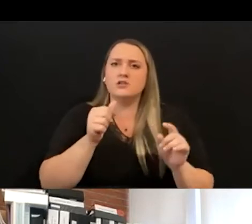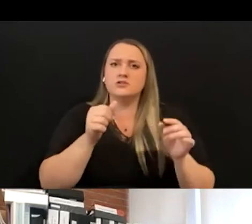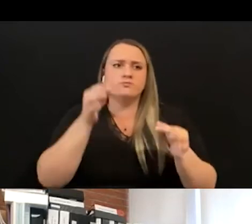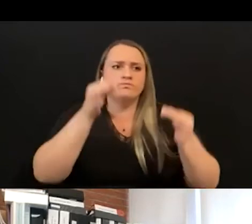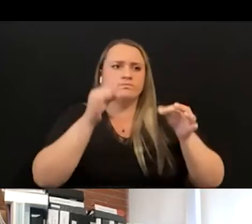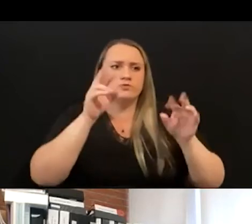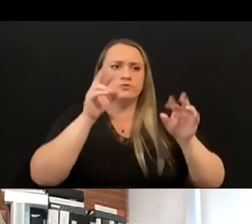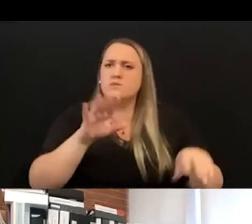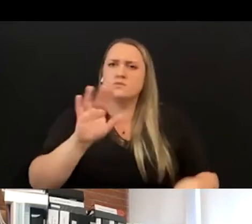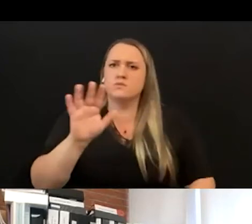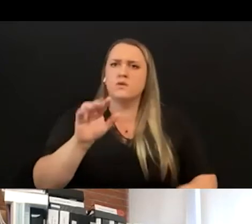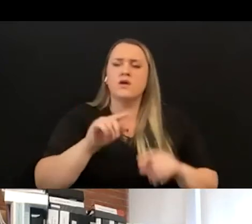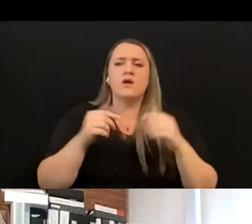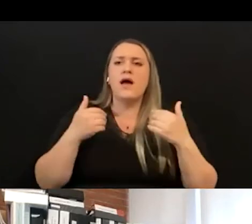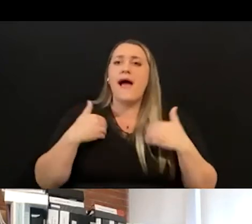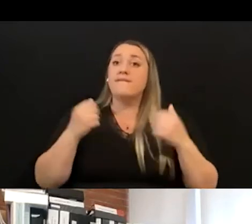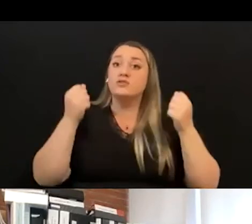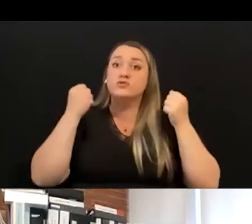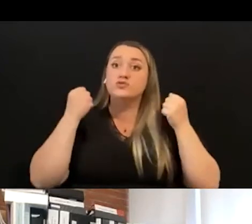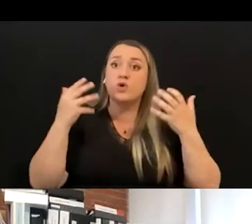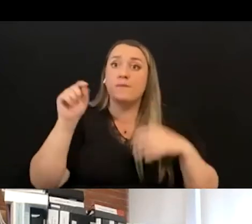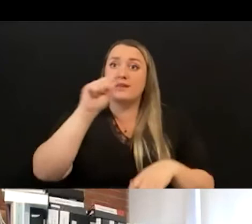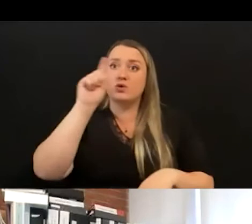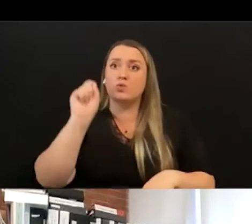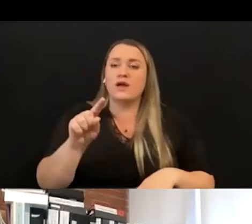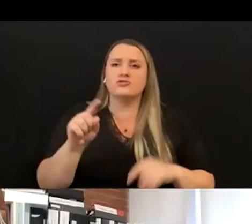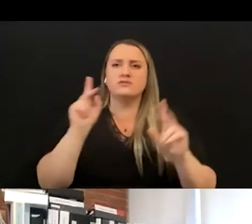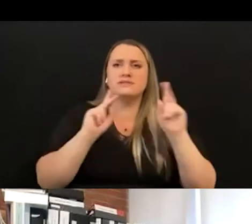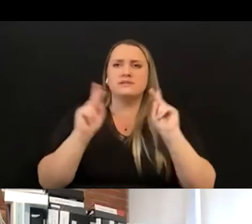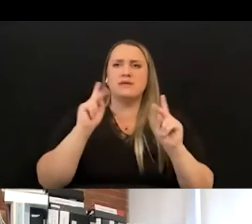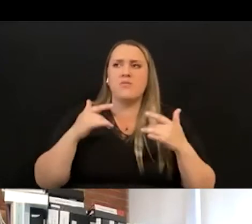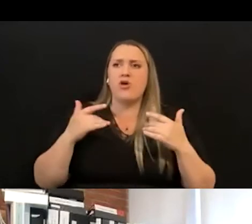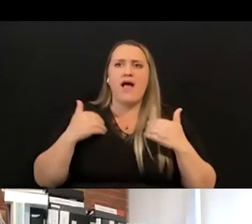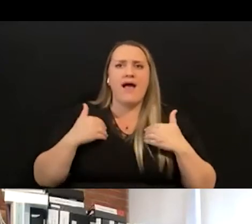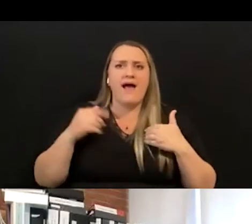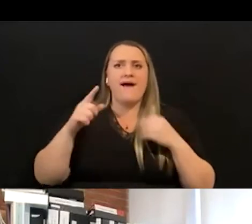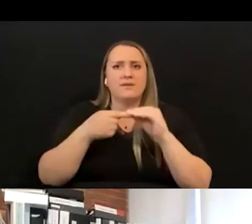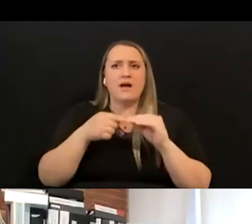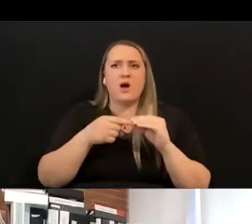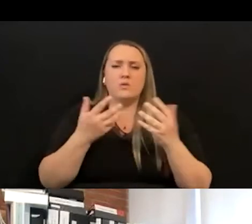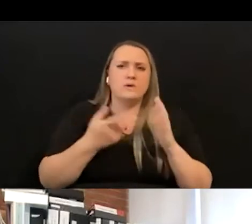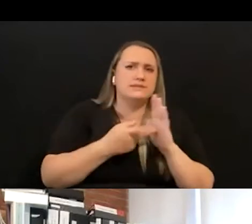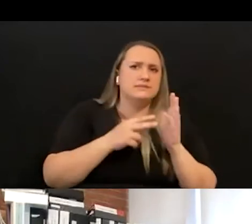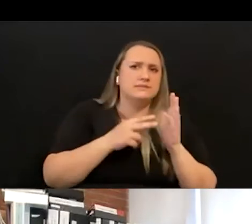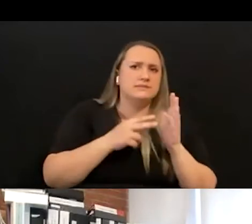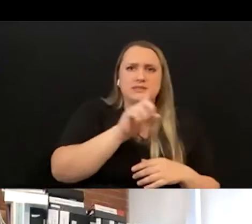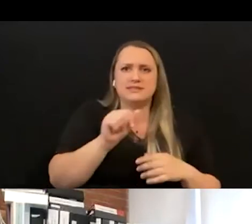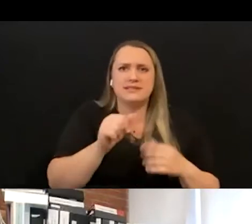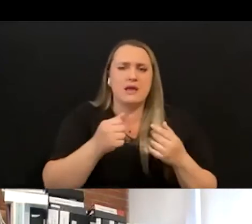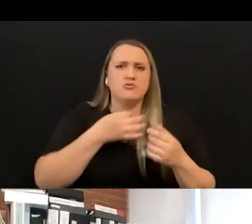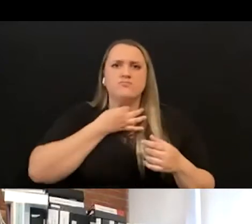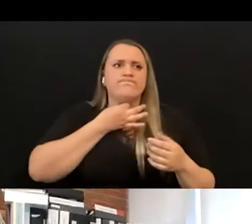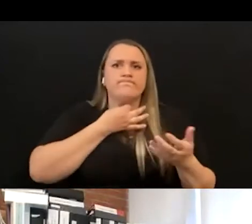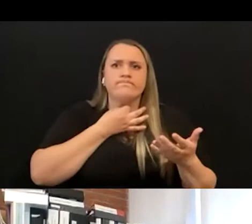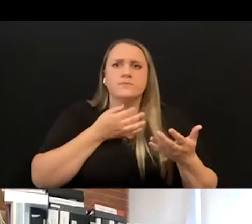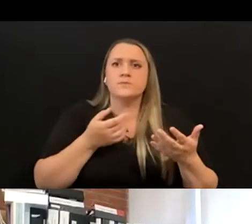think, there are so many questions people have about being disabled and the disability world. And so we wanted to create the space where it was sort